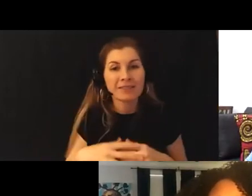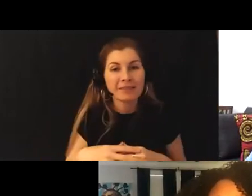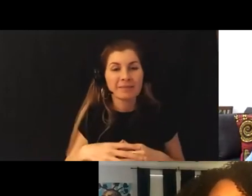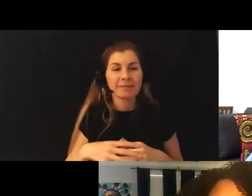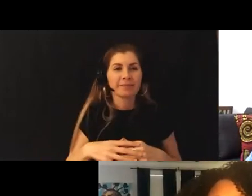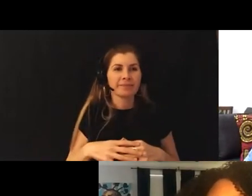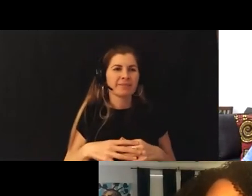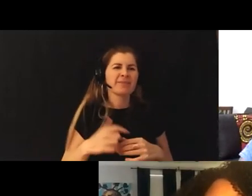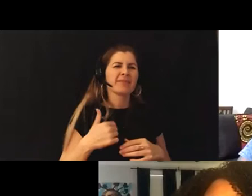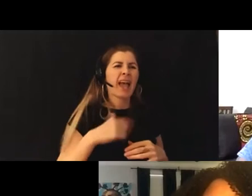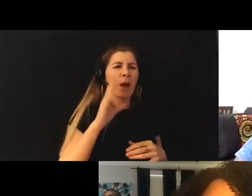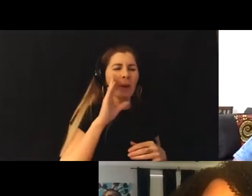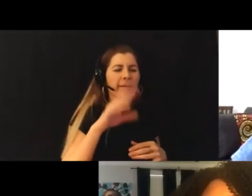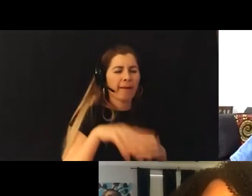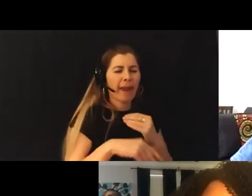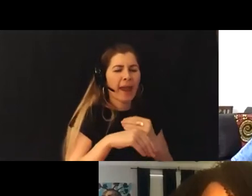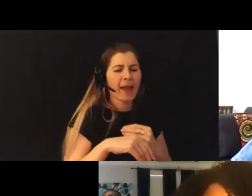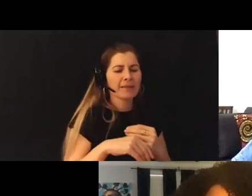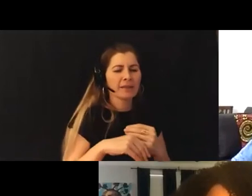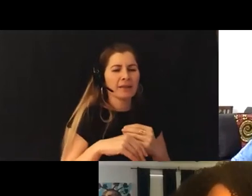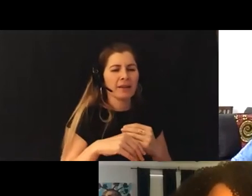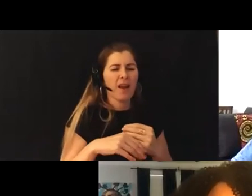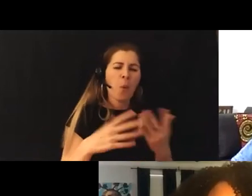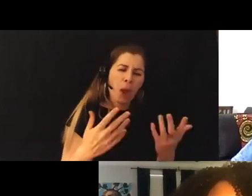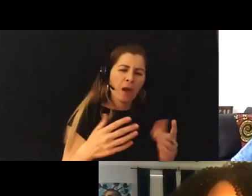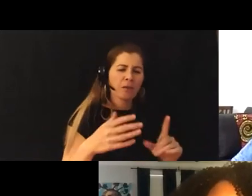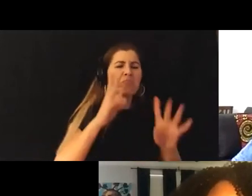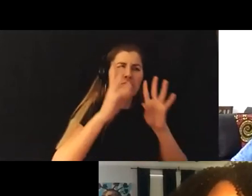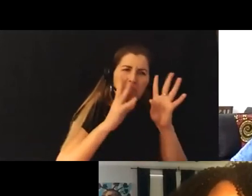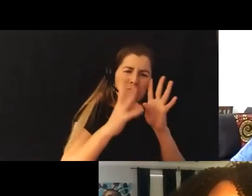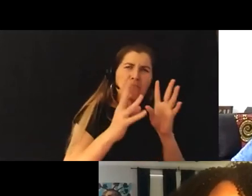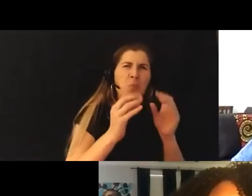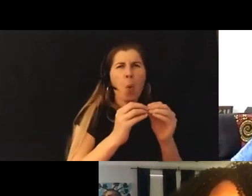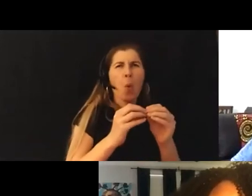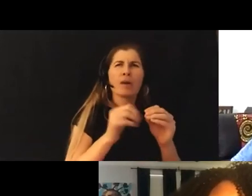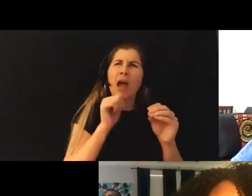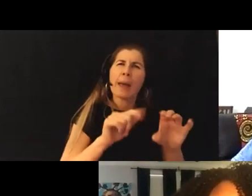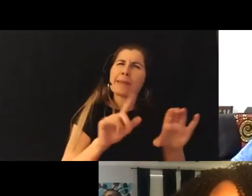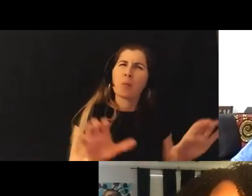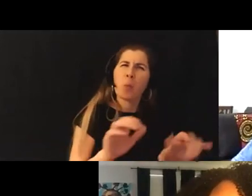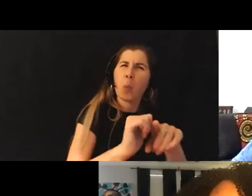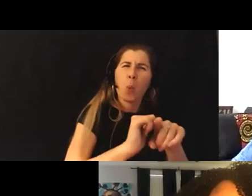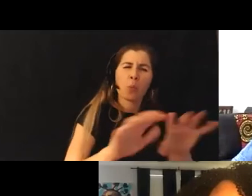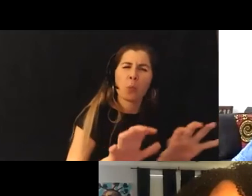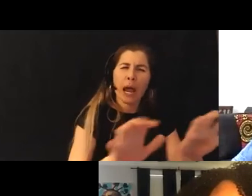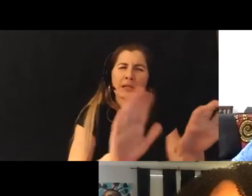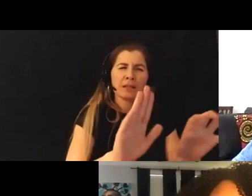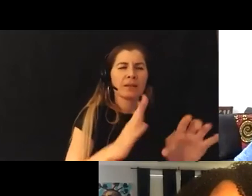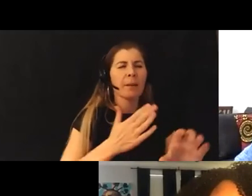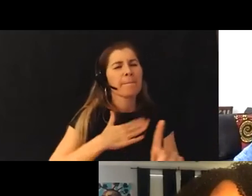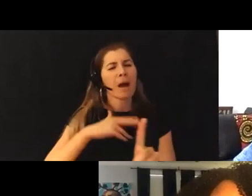I'll just chime in, not so much an innovation in terms of practice, because again, the perspective that I'm bringing is more kind